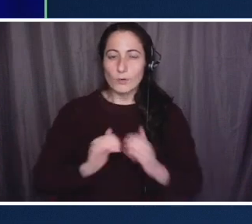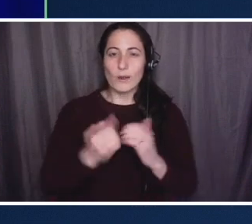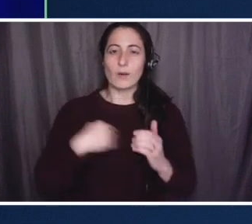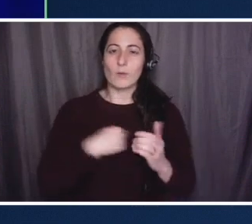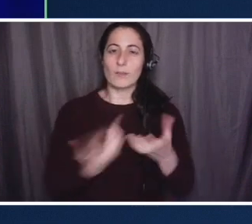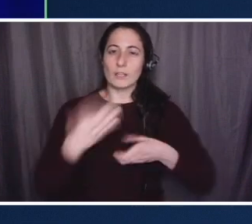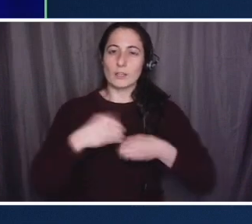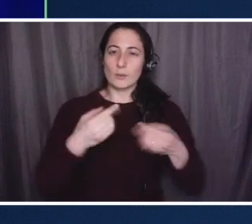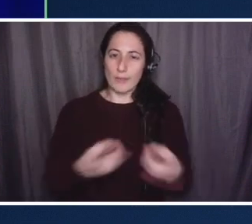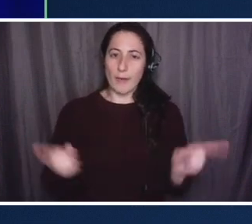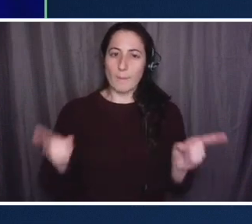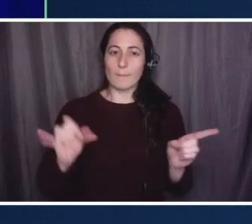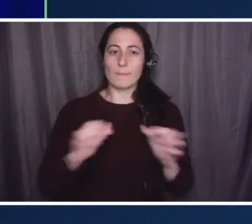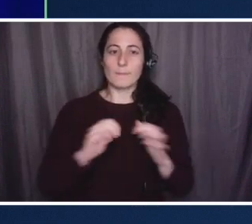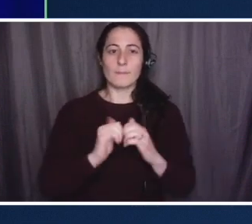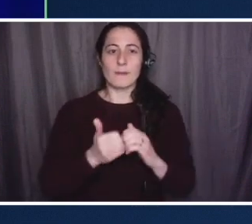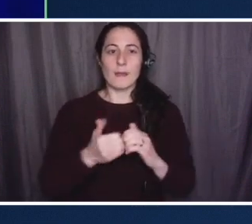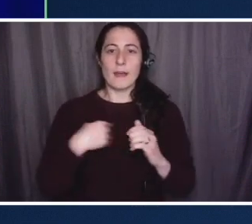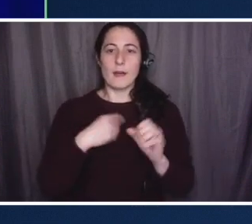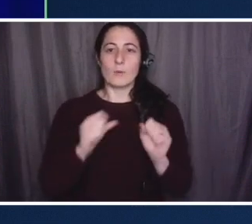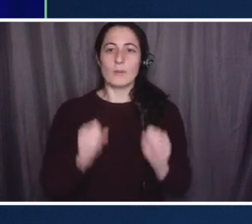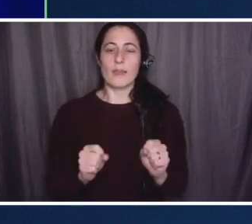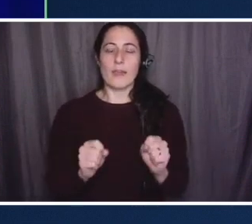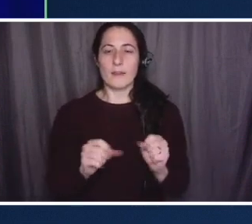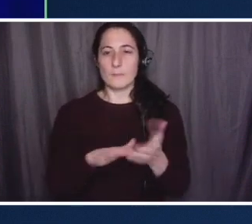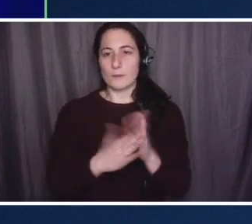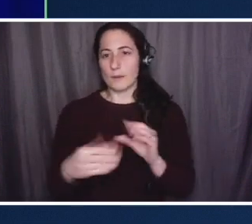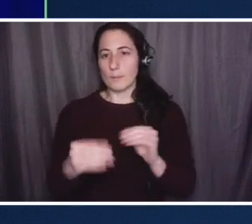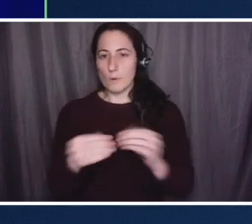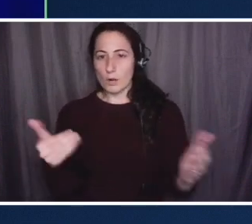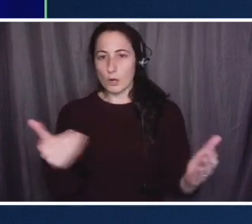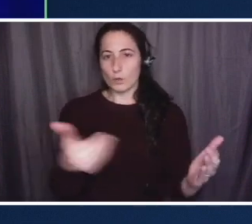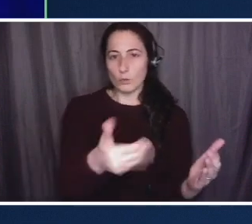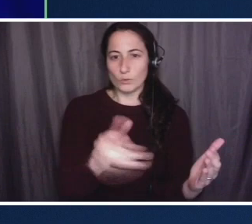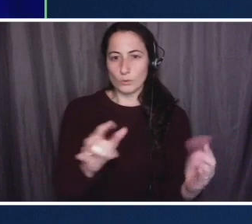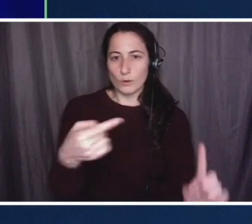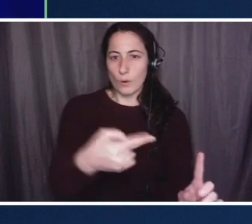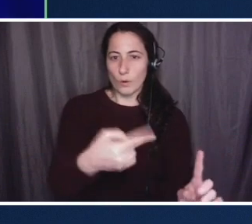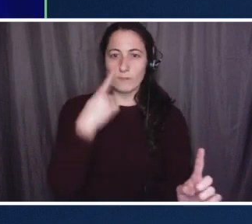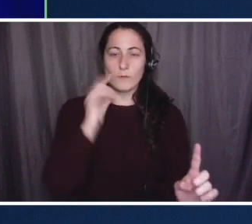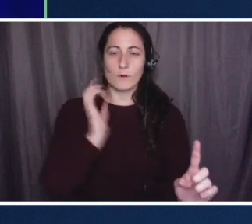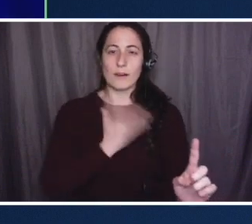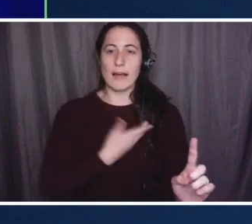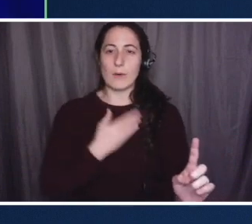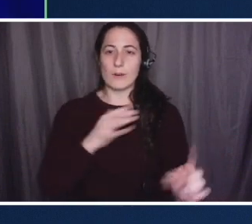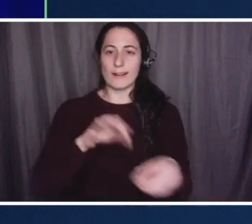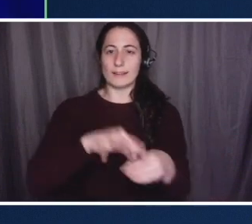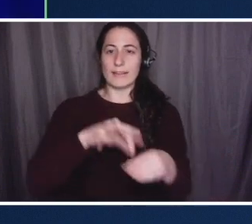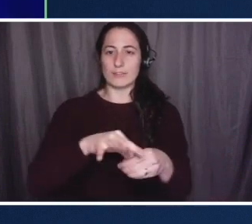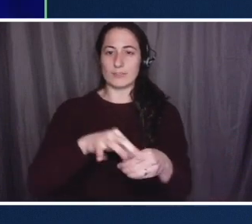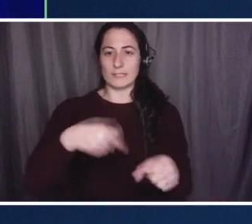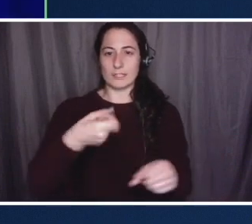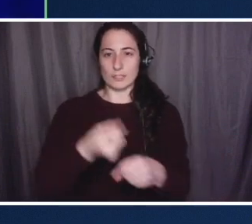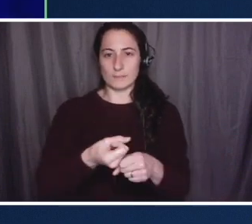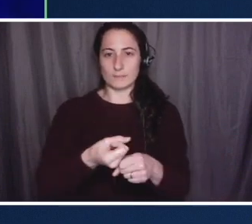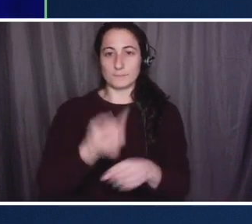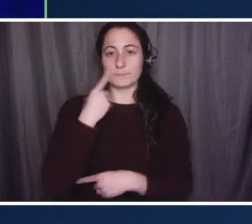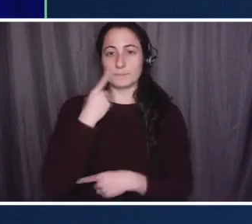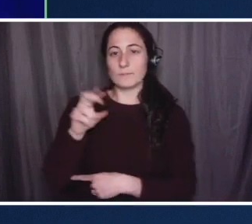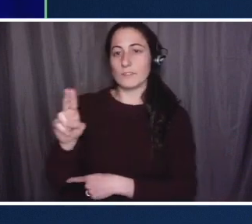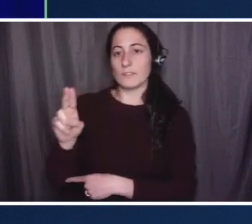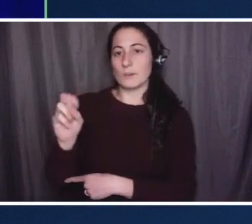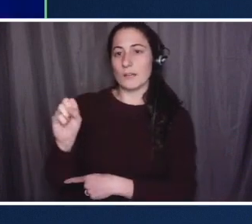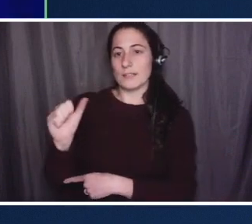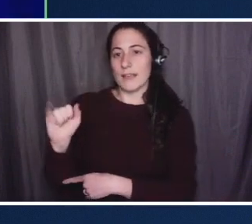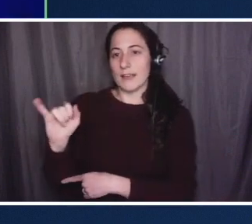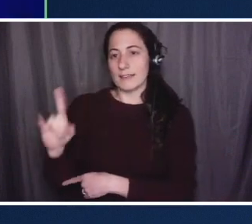closer to what I think we're all trying to get to in this year of elections, right? And I think for USAID, Shannon, you and I, we've talked about